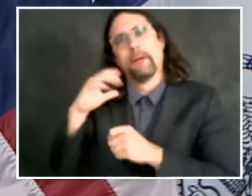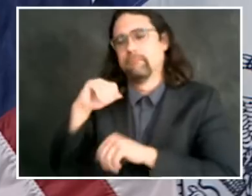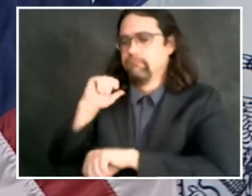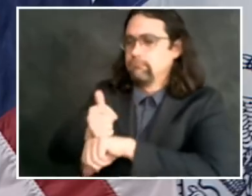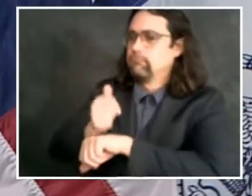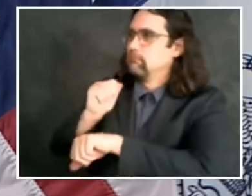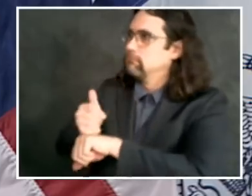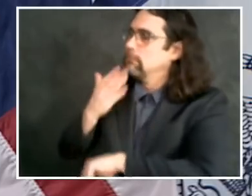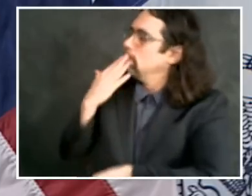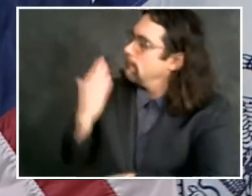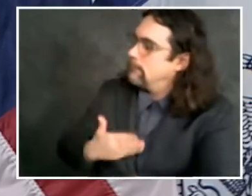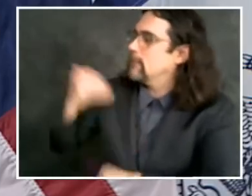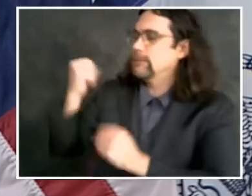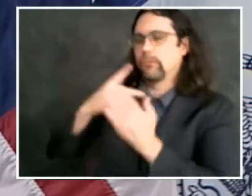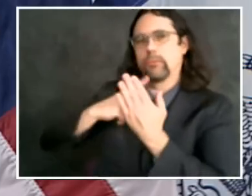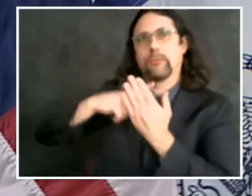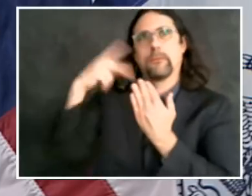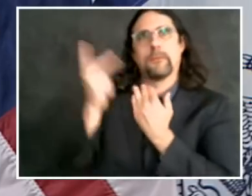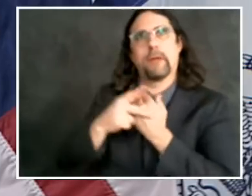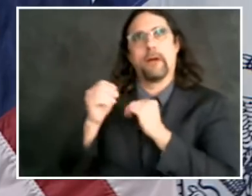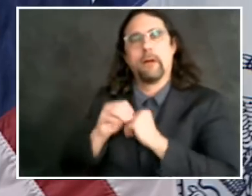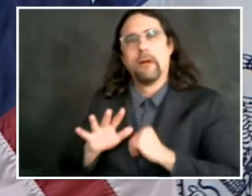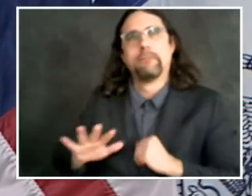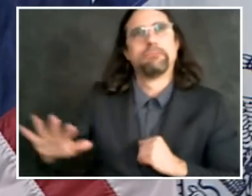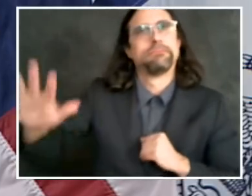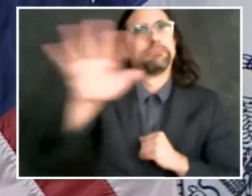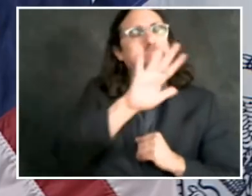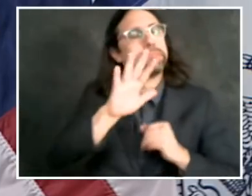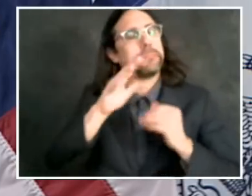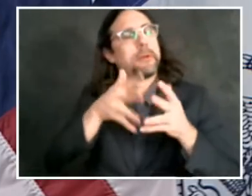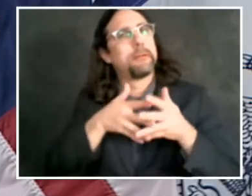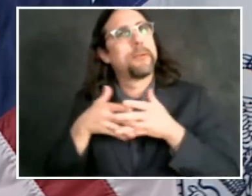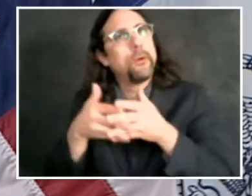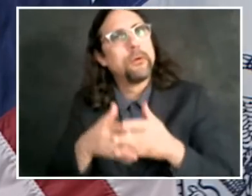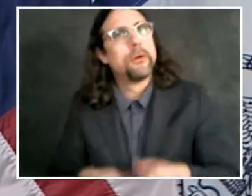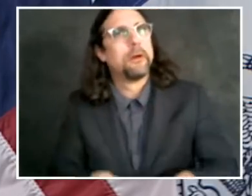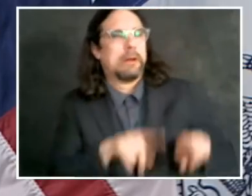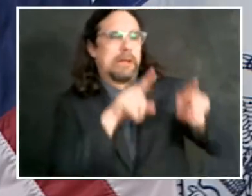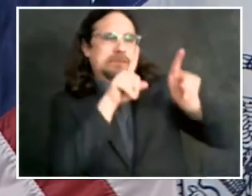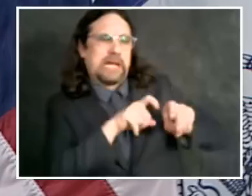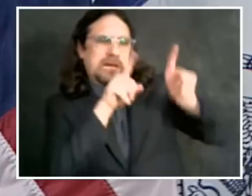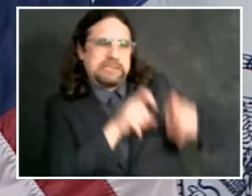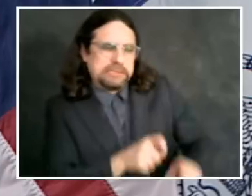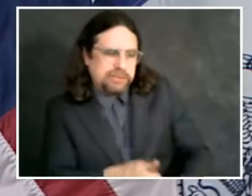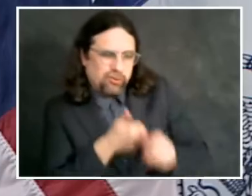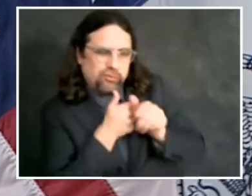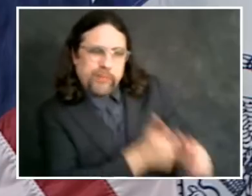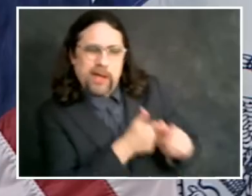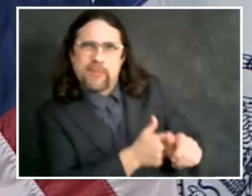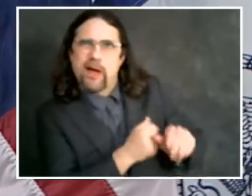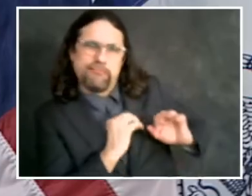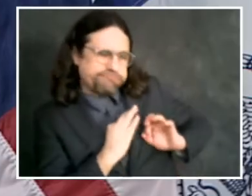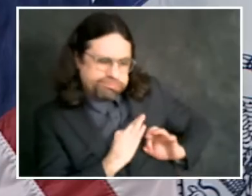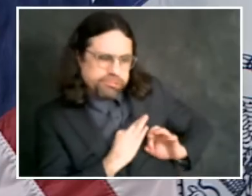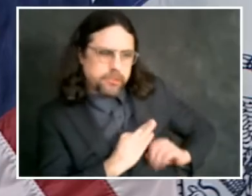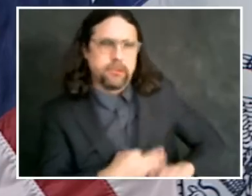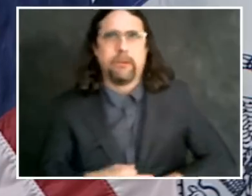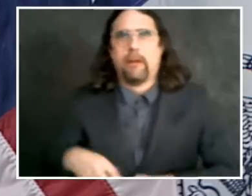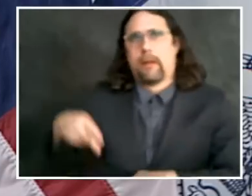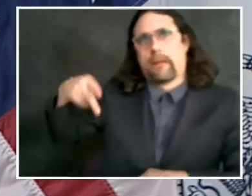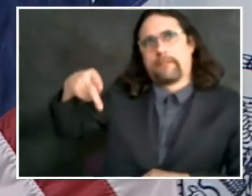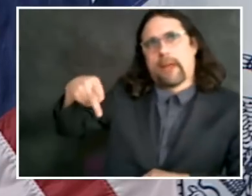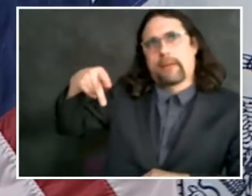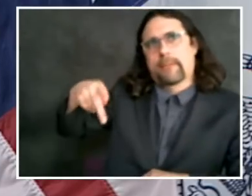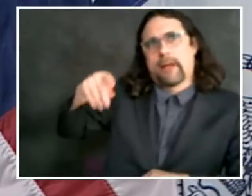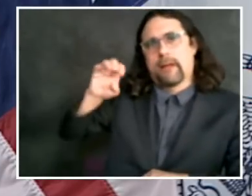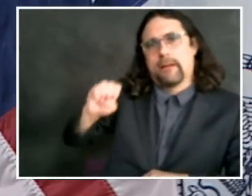those supplies, that equipment that protects our heroes. We will find a way. We will find a way to